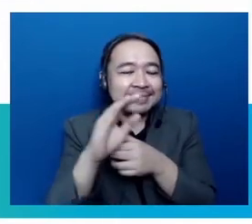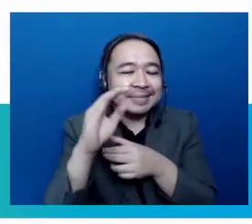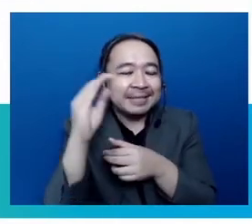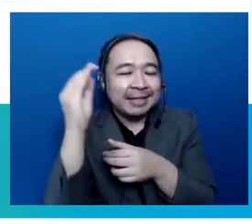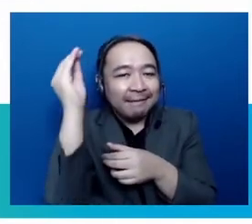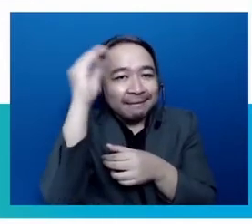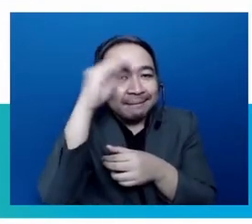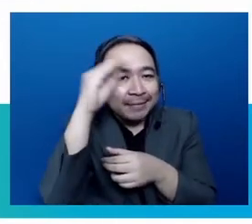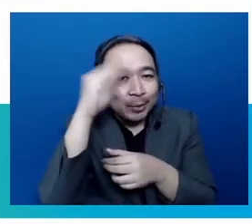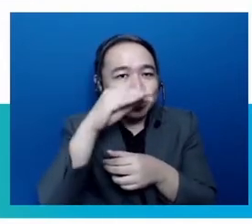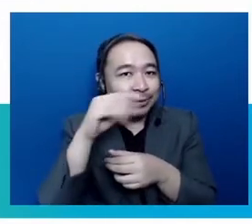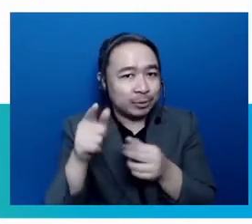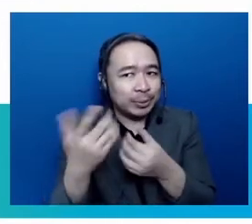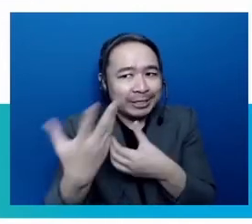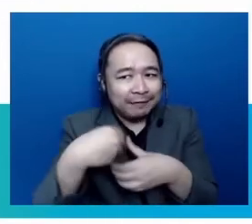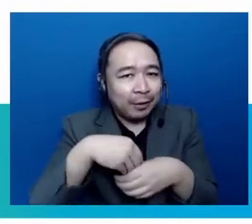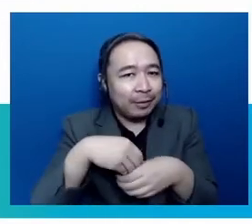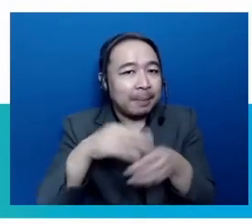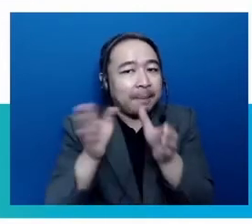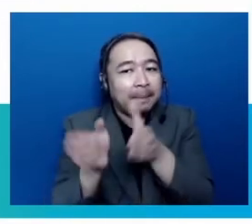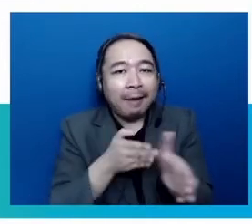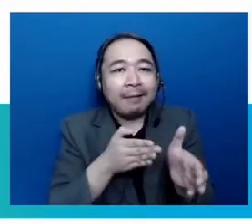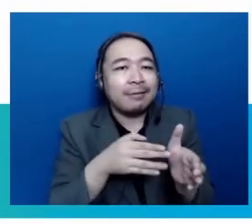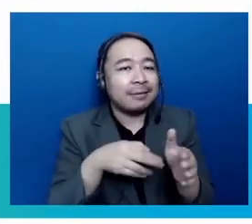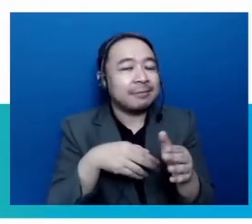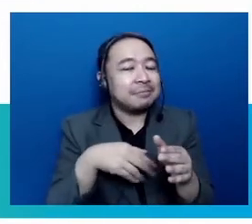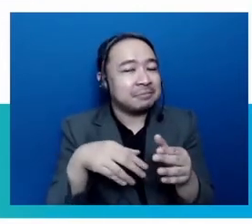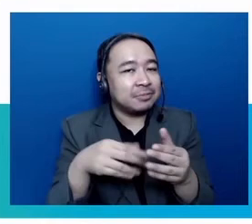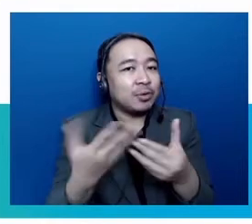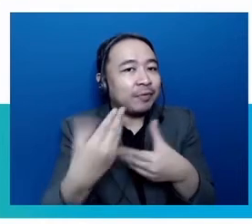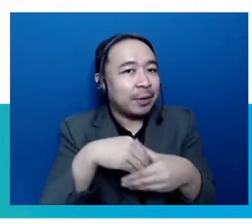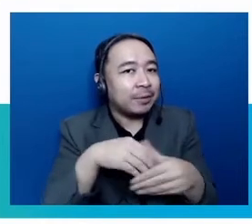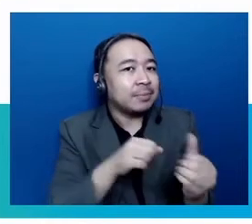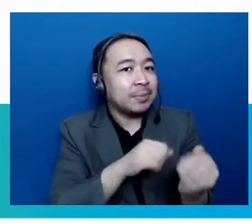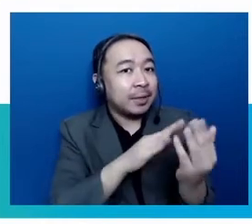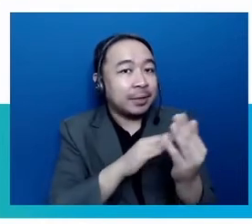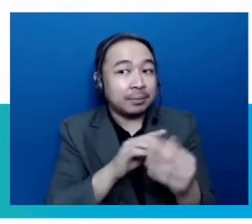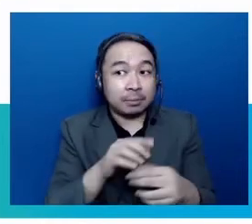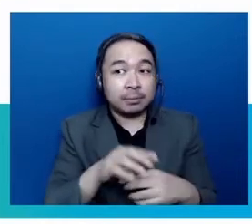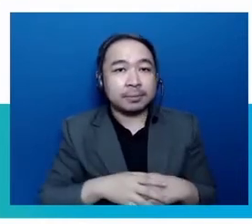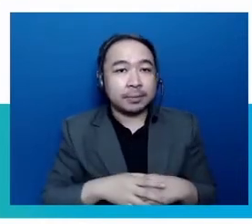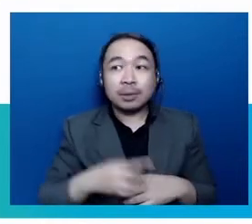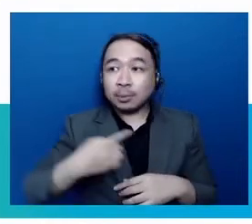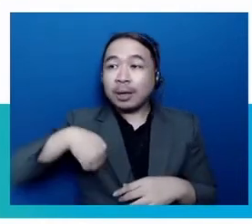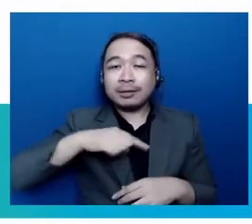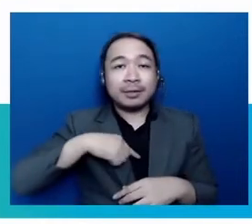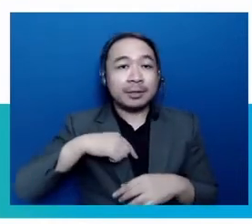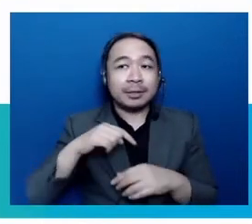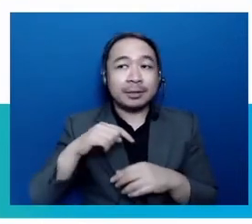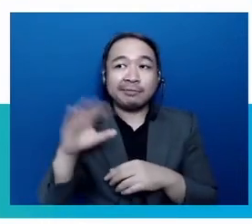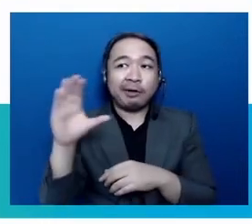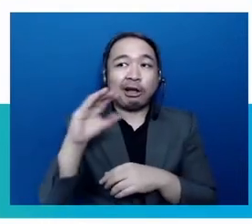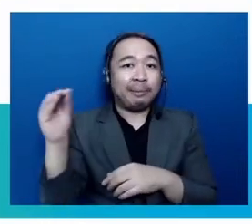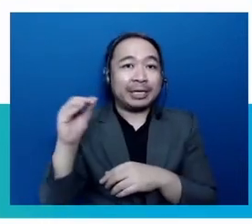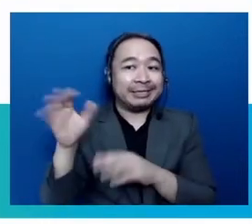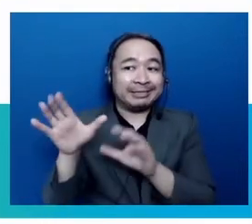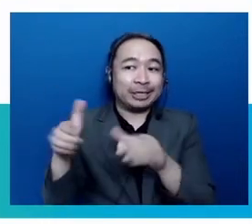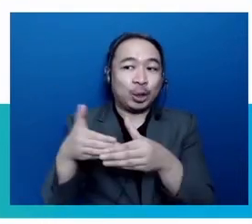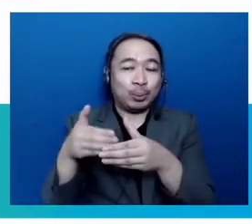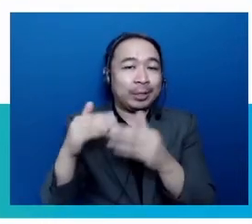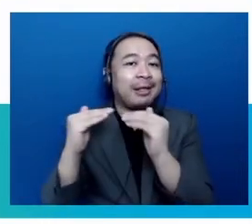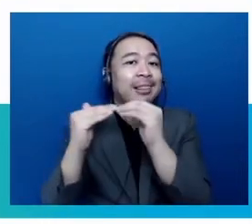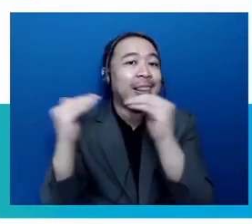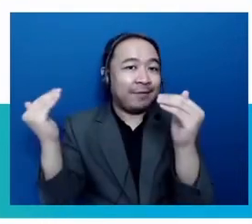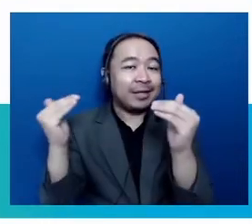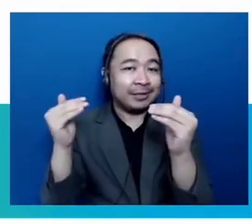policies. But not only at a corporate level, we also work with these organizations at the